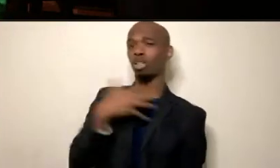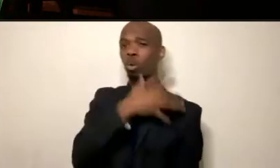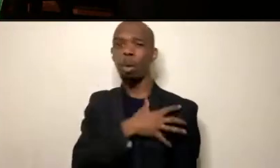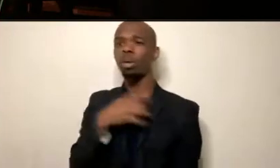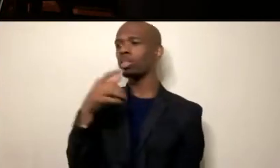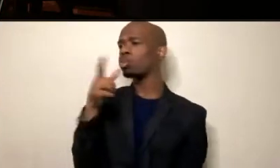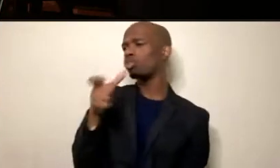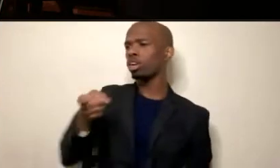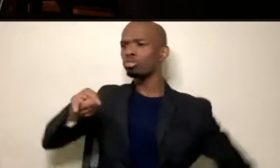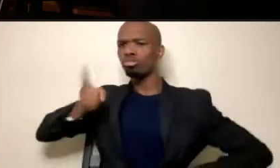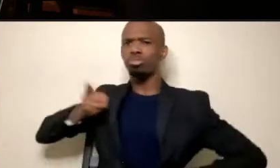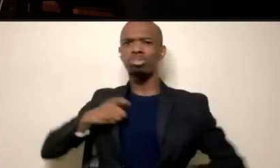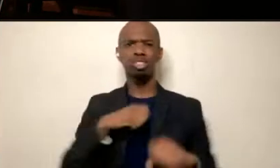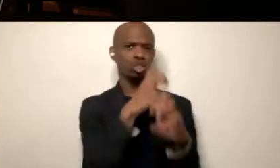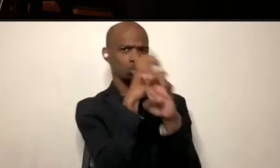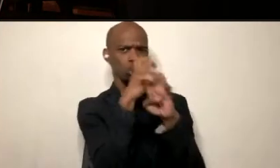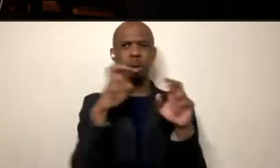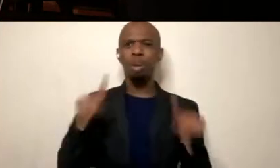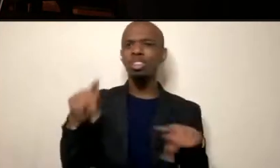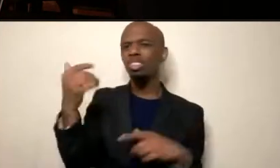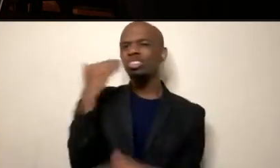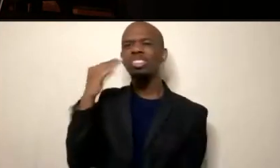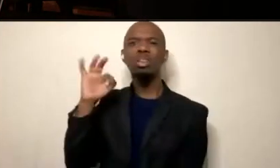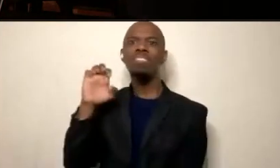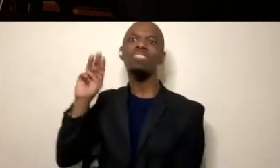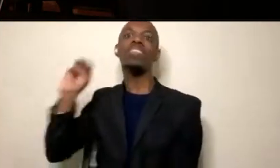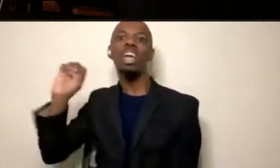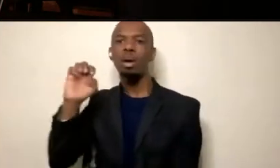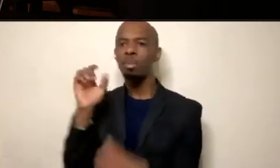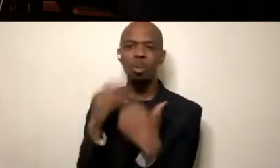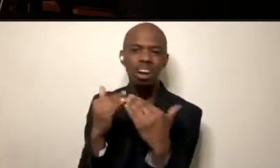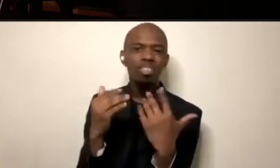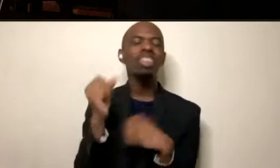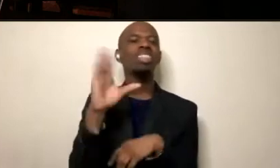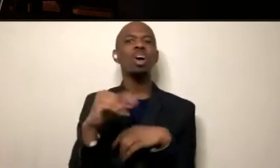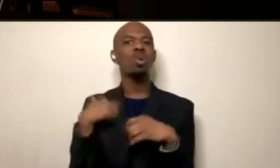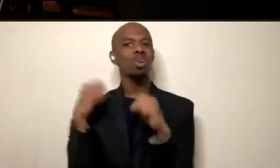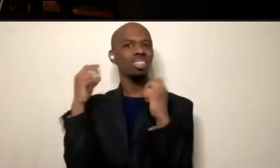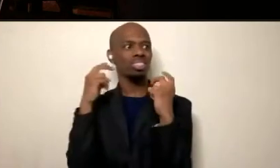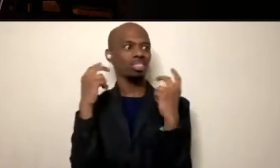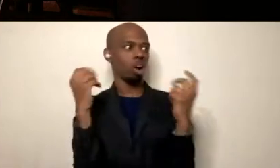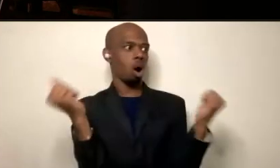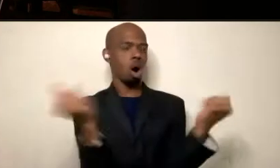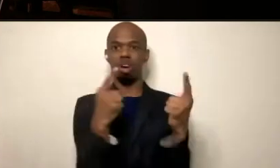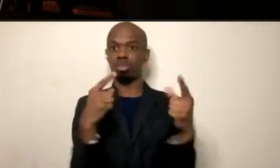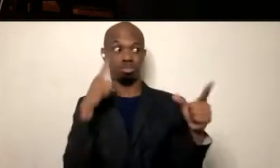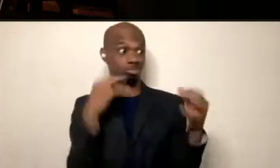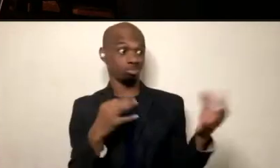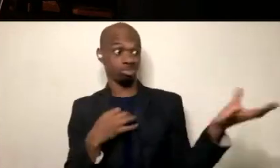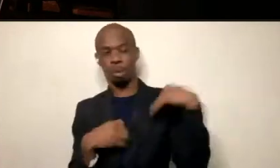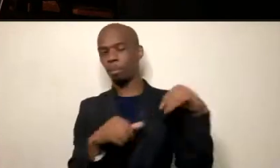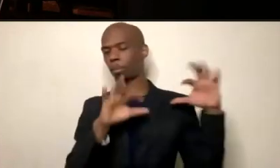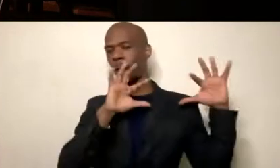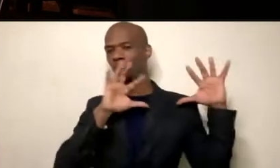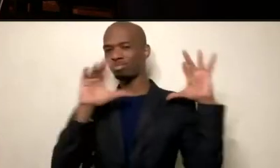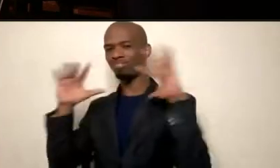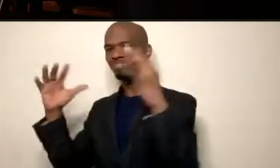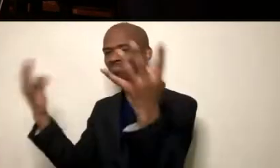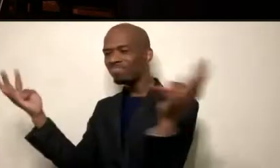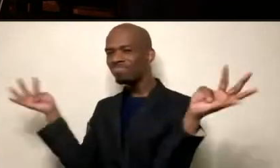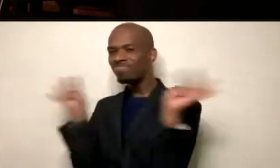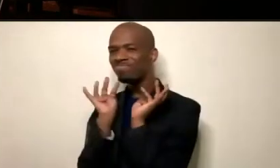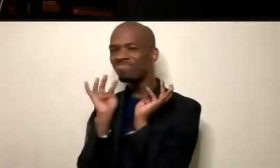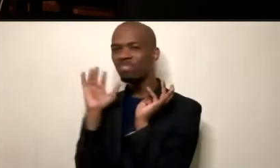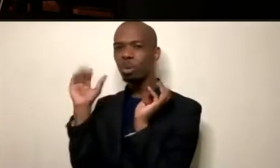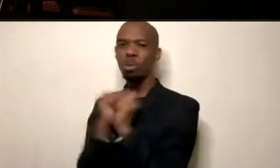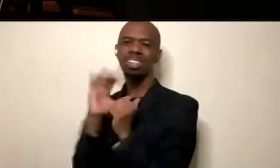know, and we're all like in a circle. And this woman's loving the attention. She's a little scared because... What